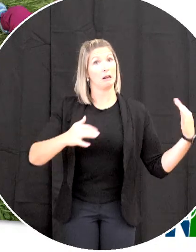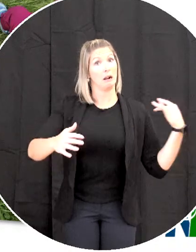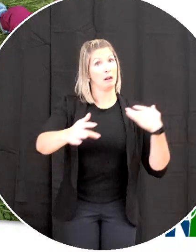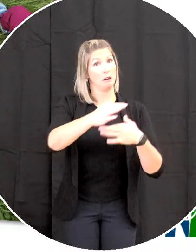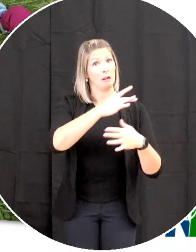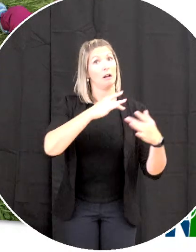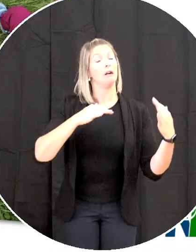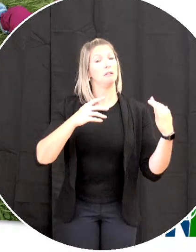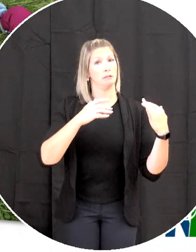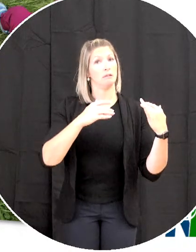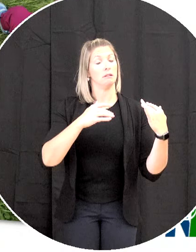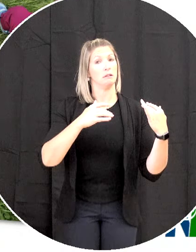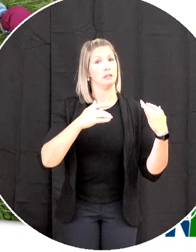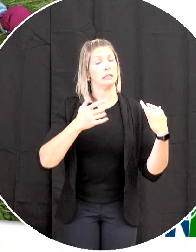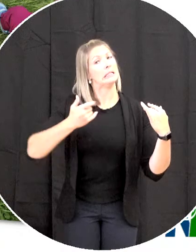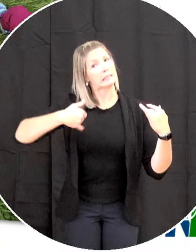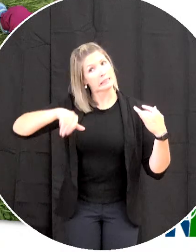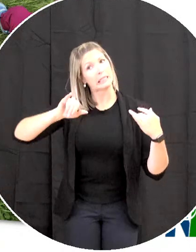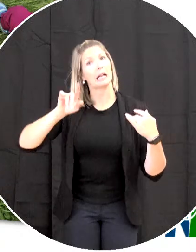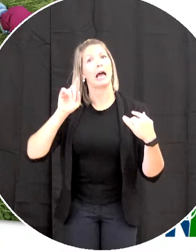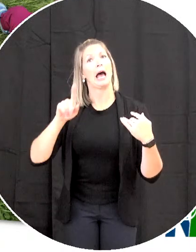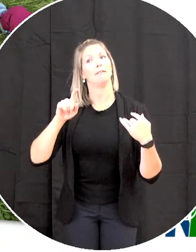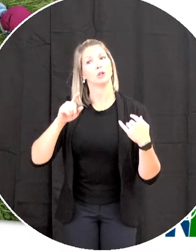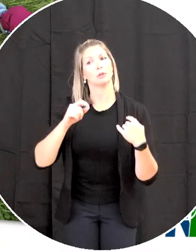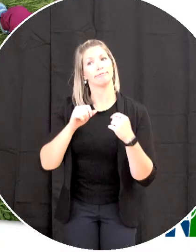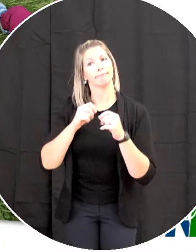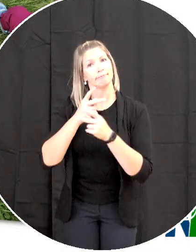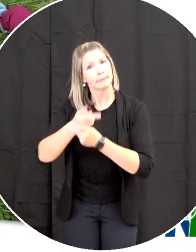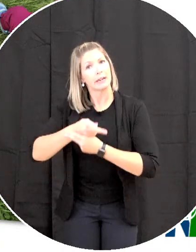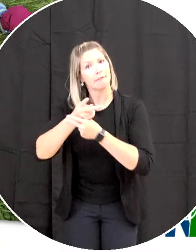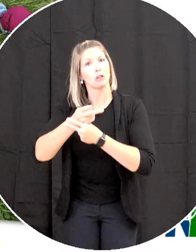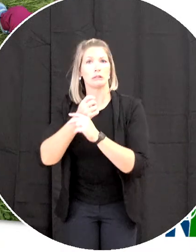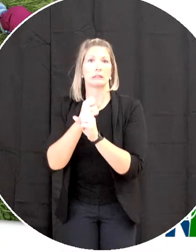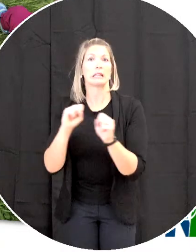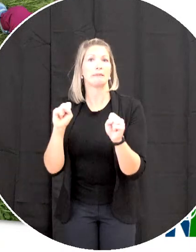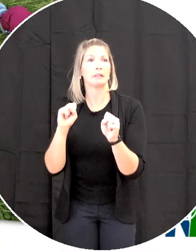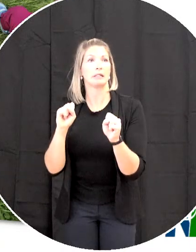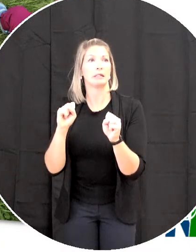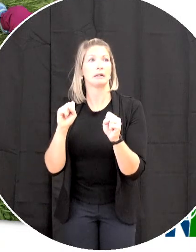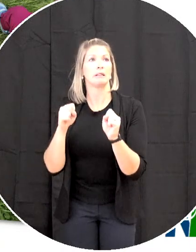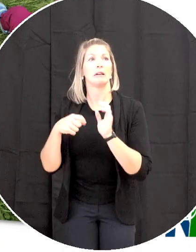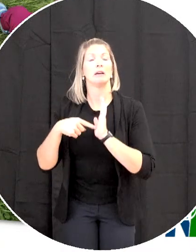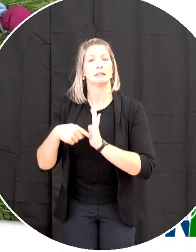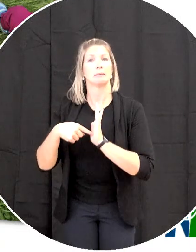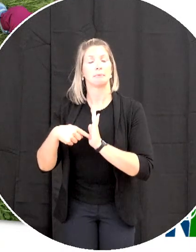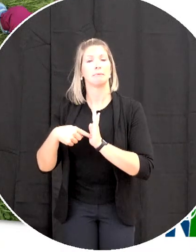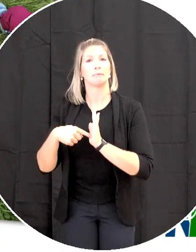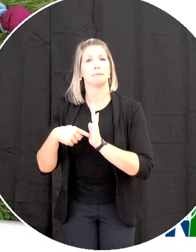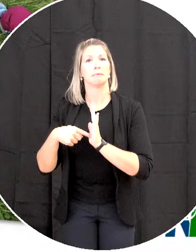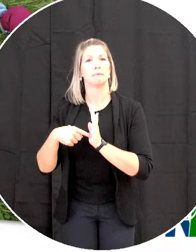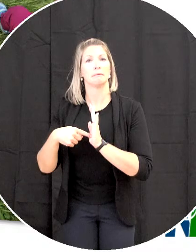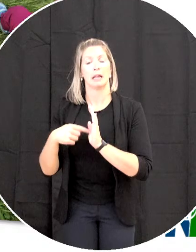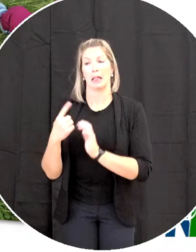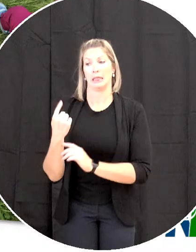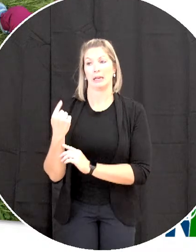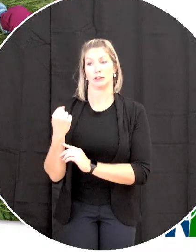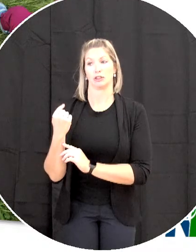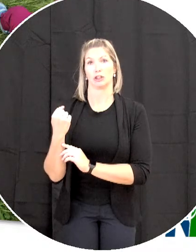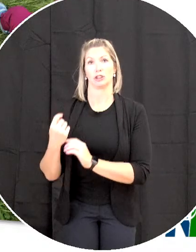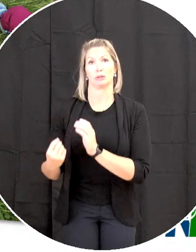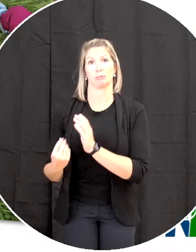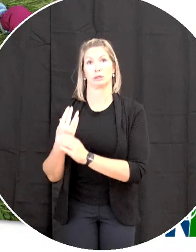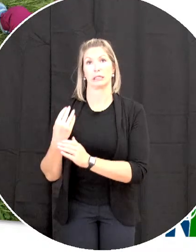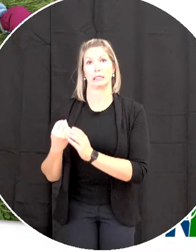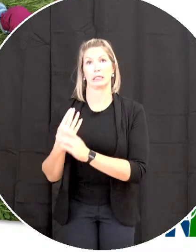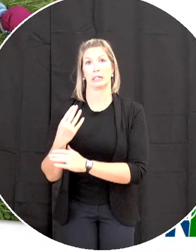a lot of initiatives that we need to carry on with. In fact, last spring,